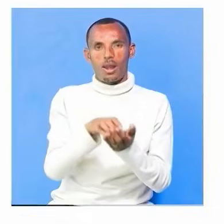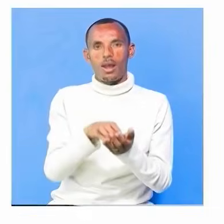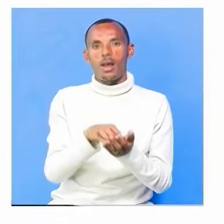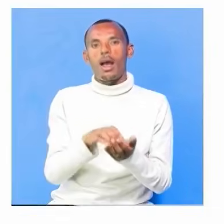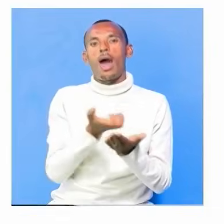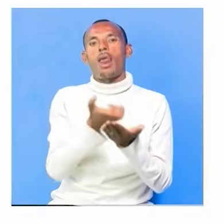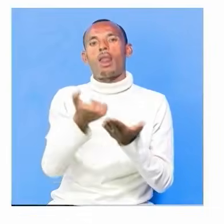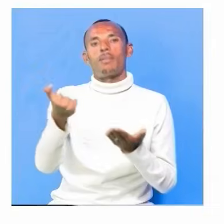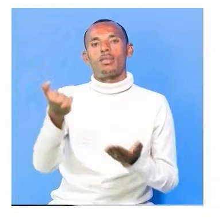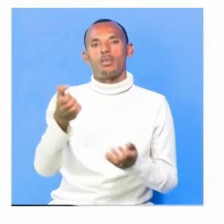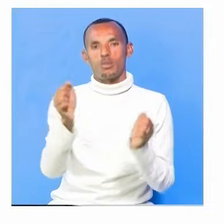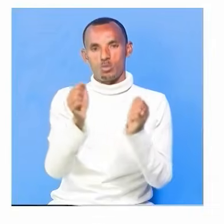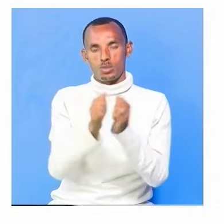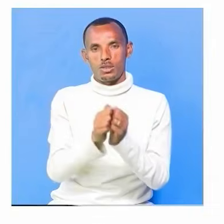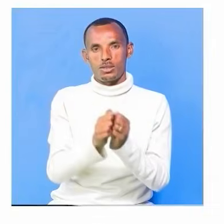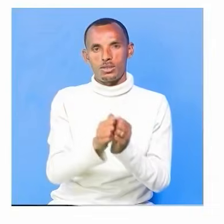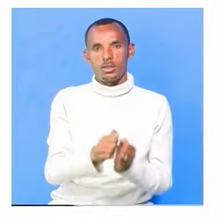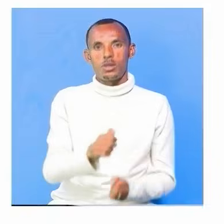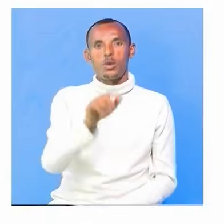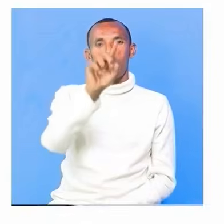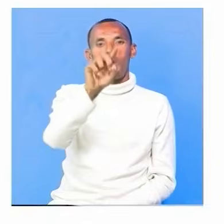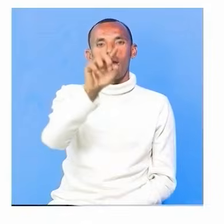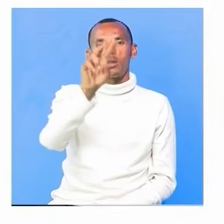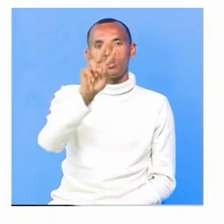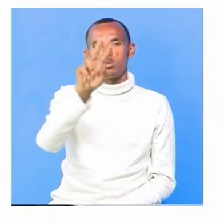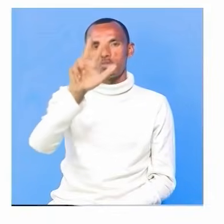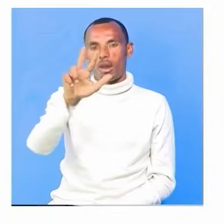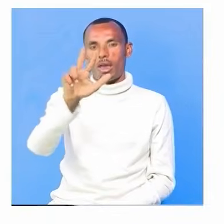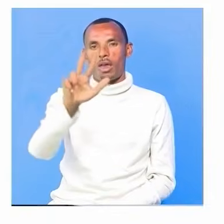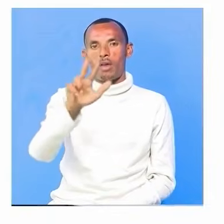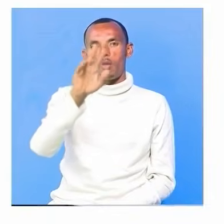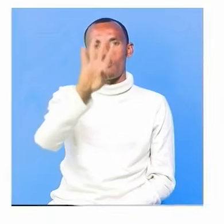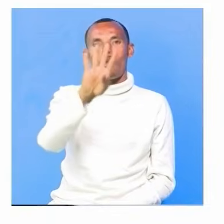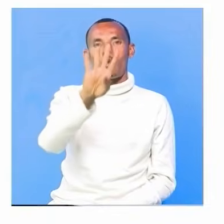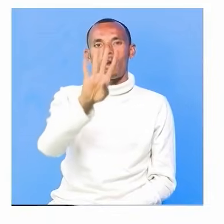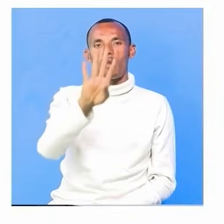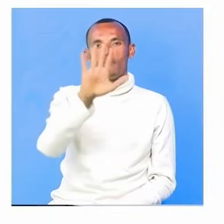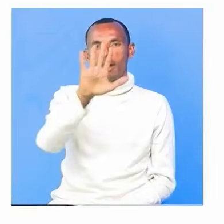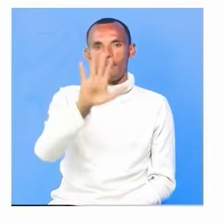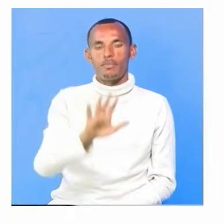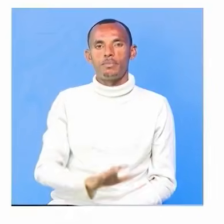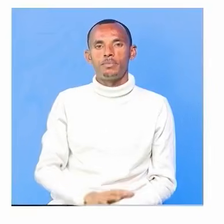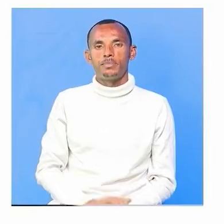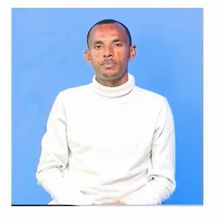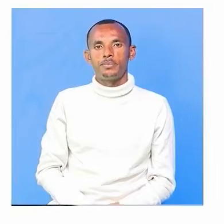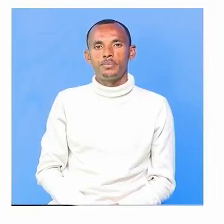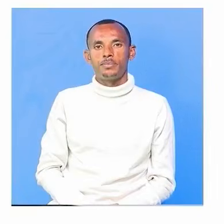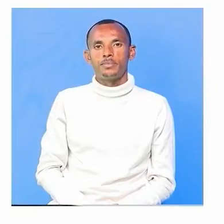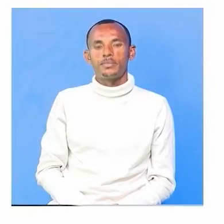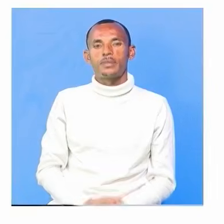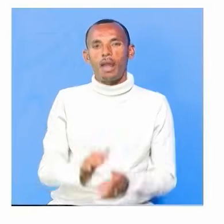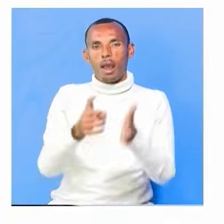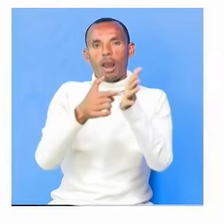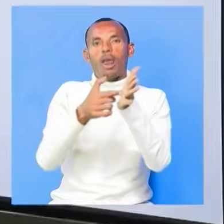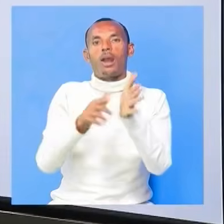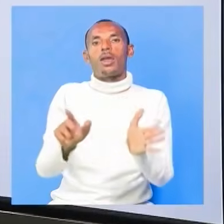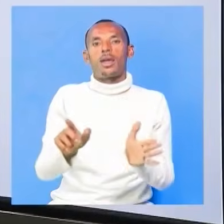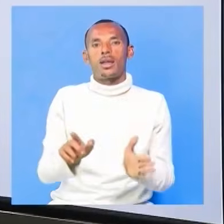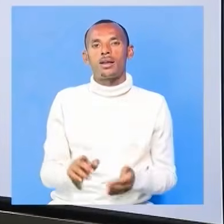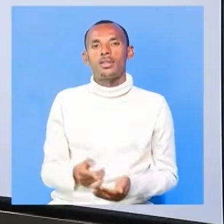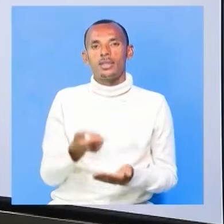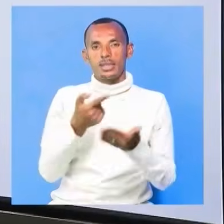an element with 1, 2, 3, 4, 5, right?